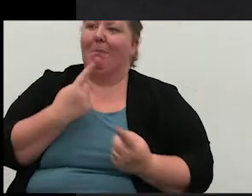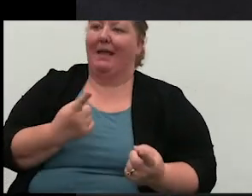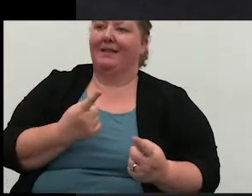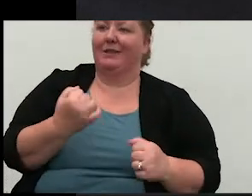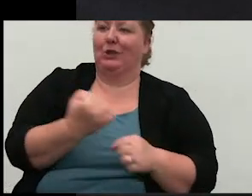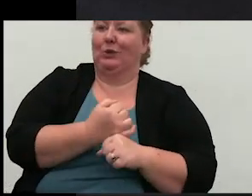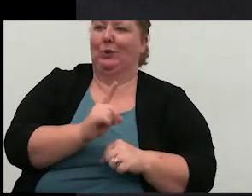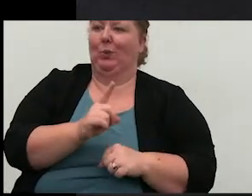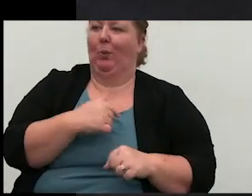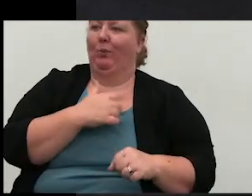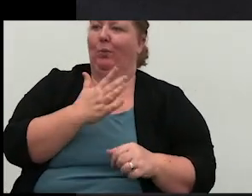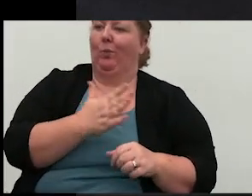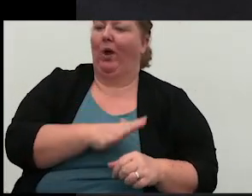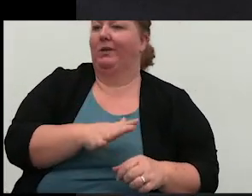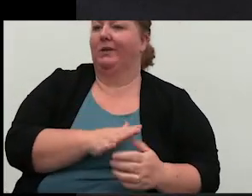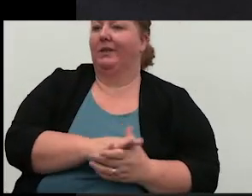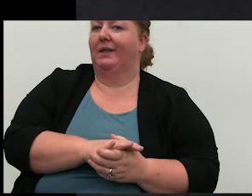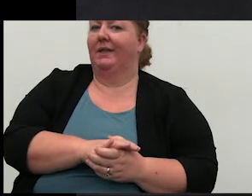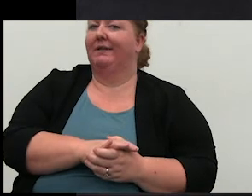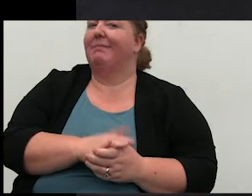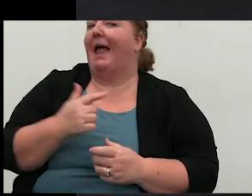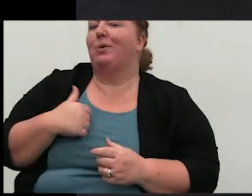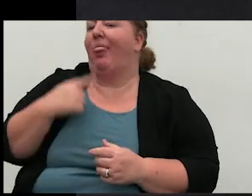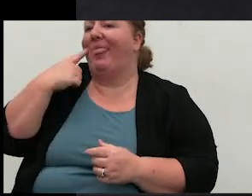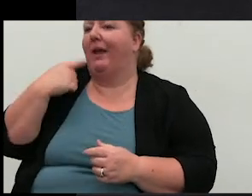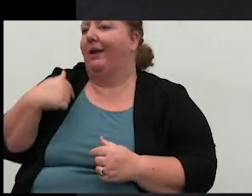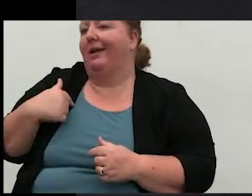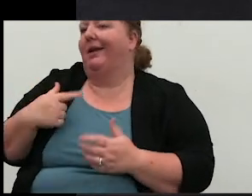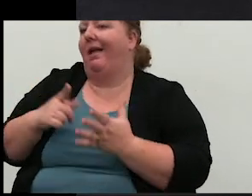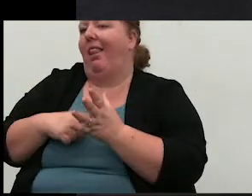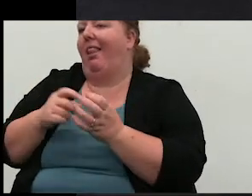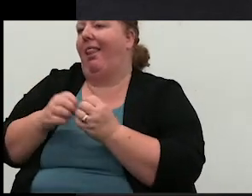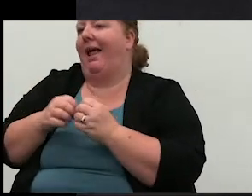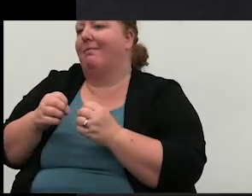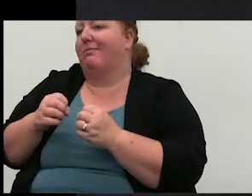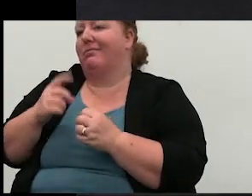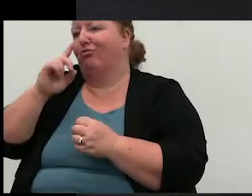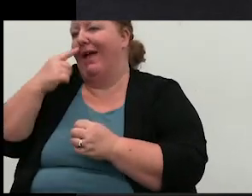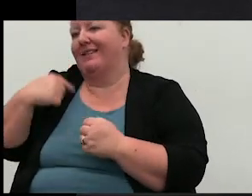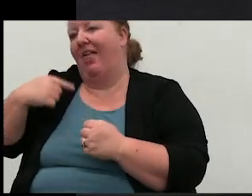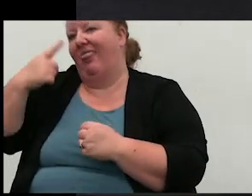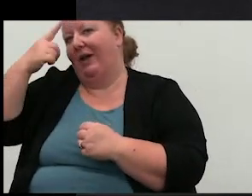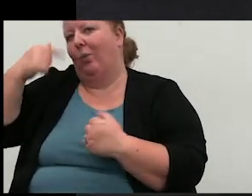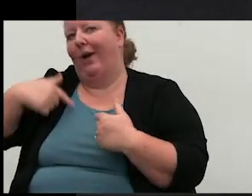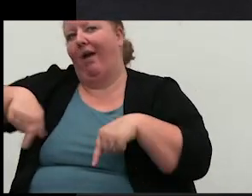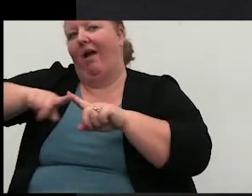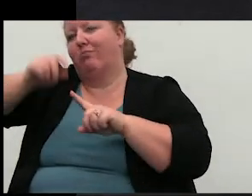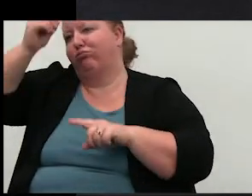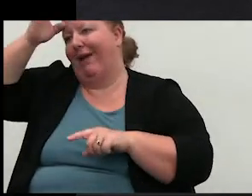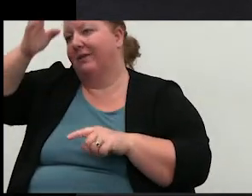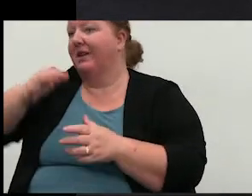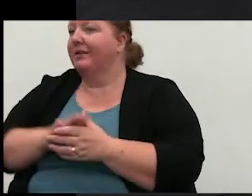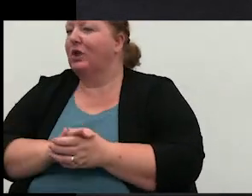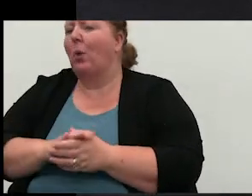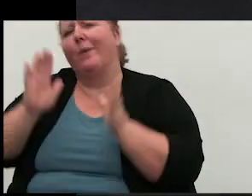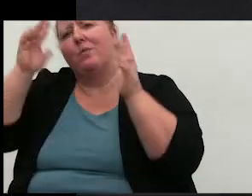do whatever they want. And I don't think we are lab rats. I think we're brighter than that. So we should worry about it a bit, but we